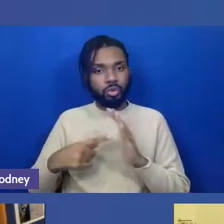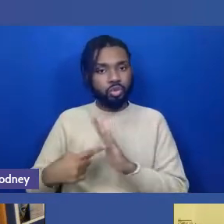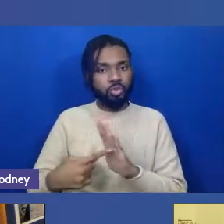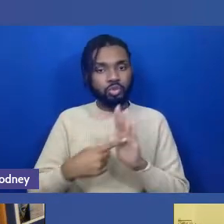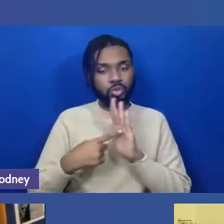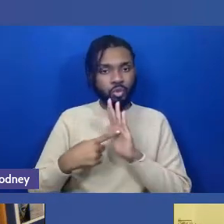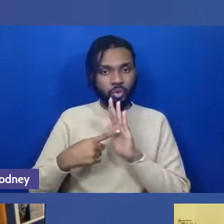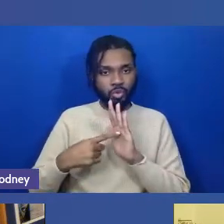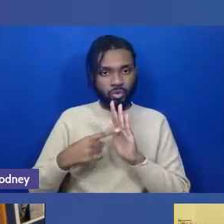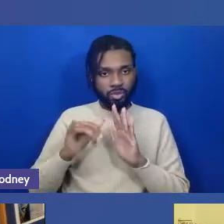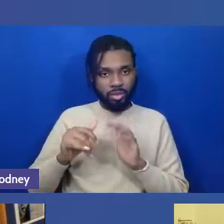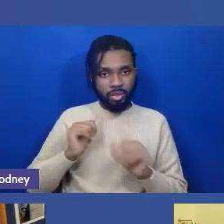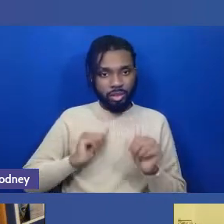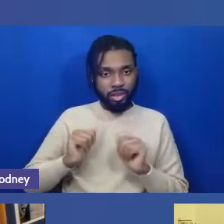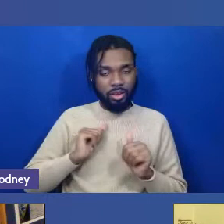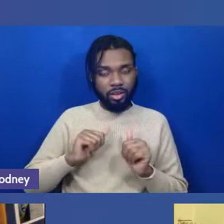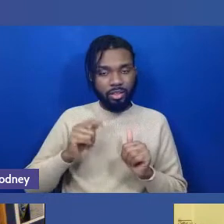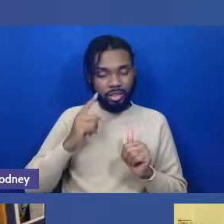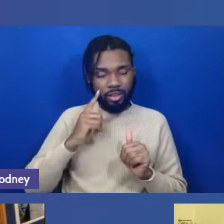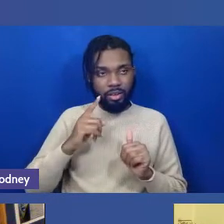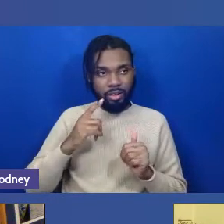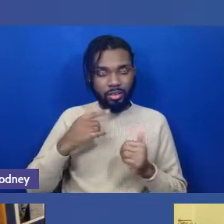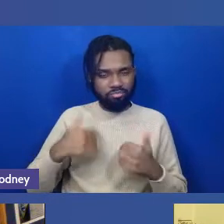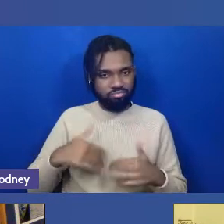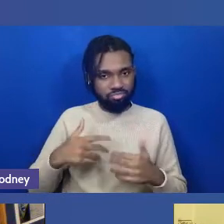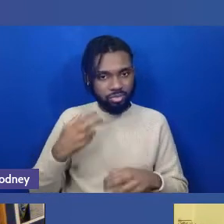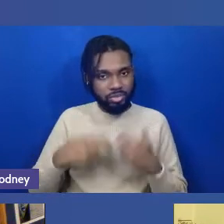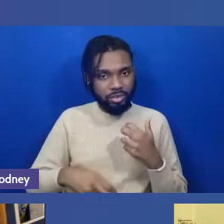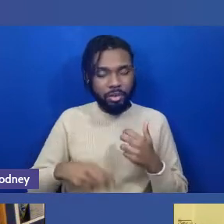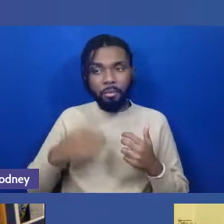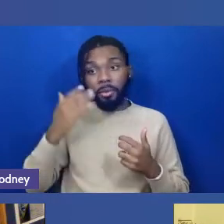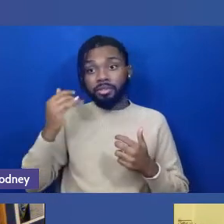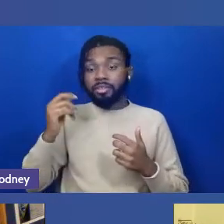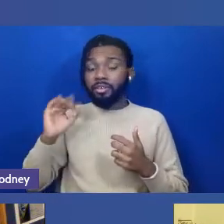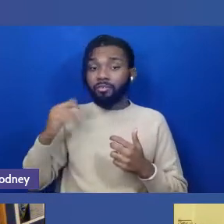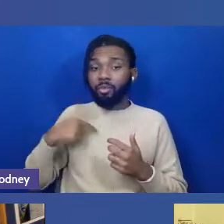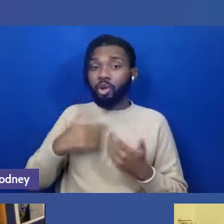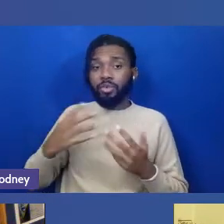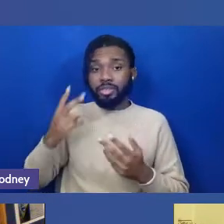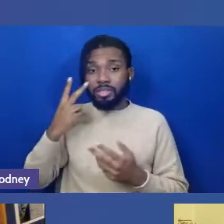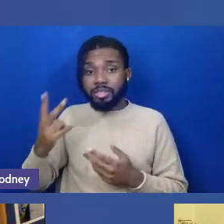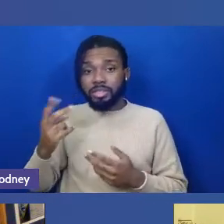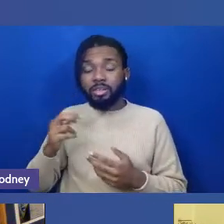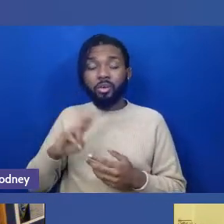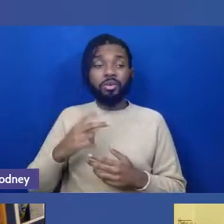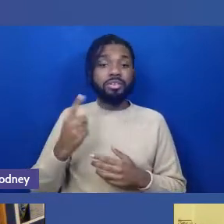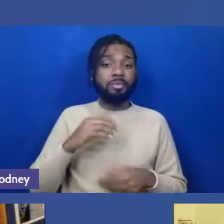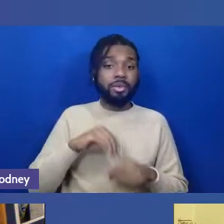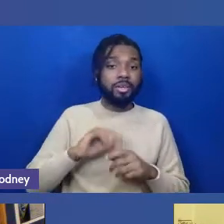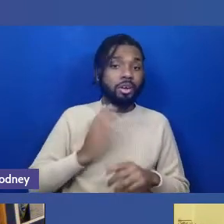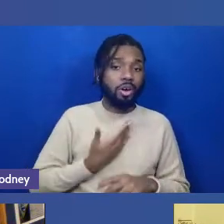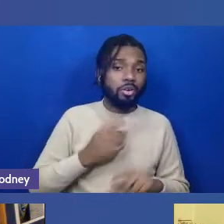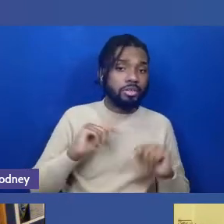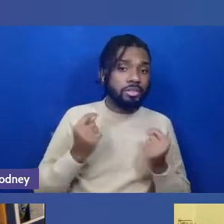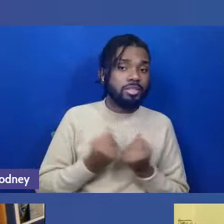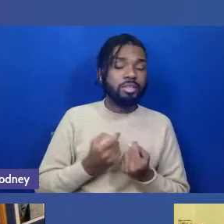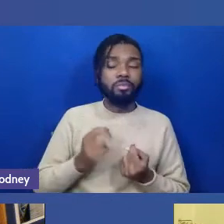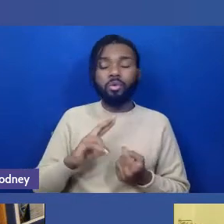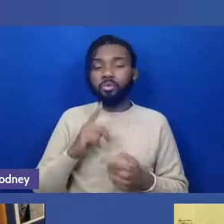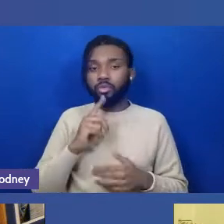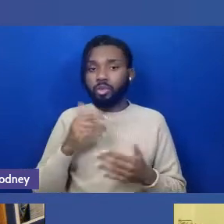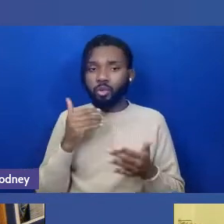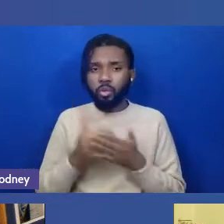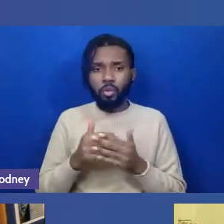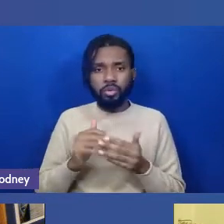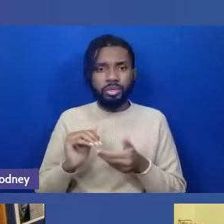is having seen it ourselves, or having someone on our team or a really close collaborator having seen it,